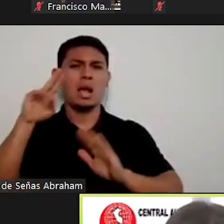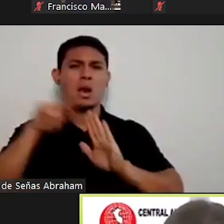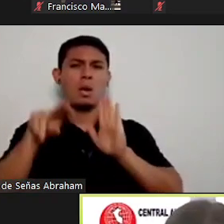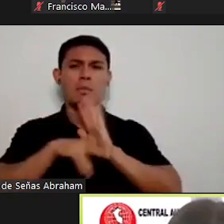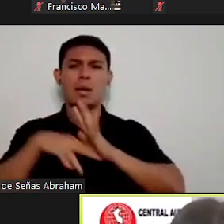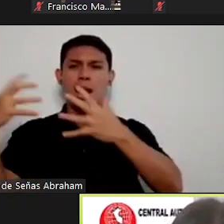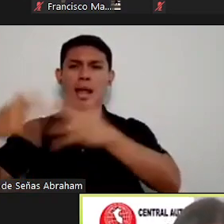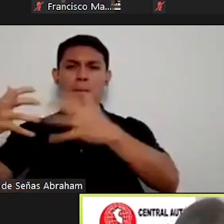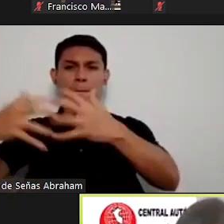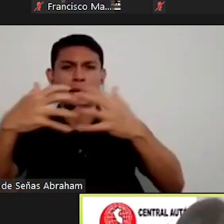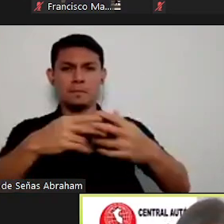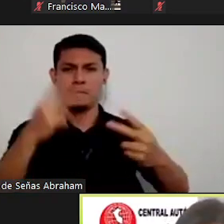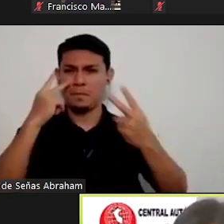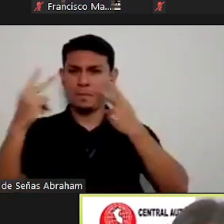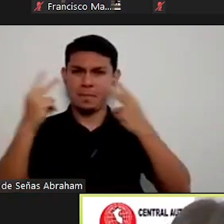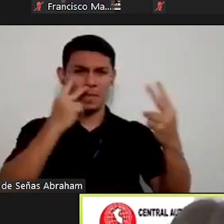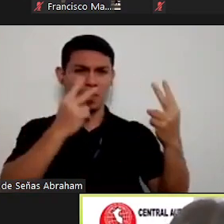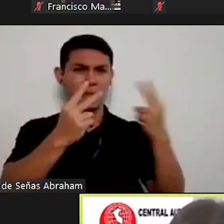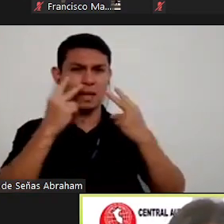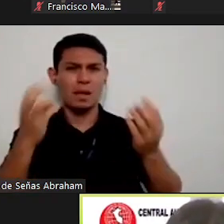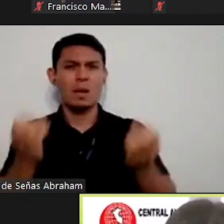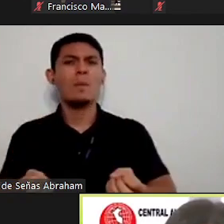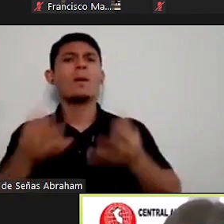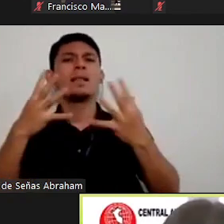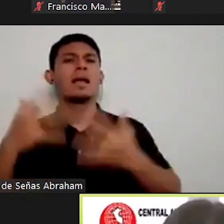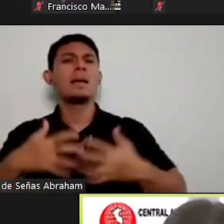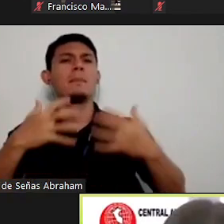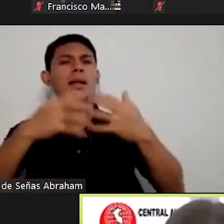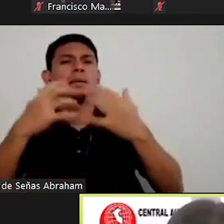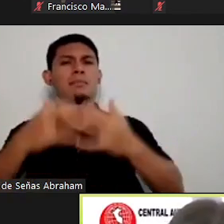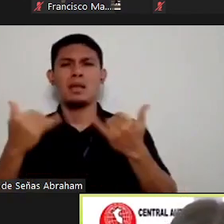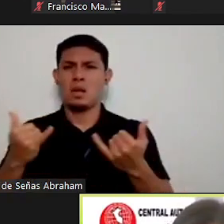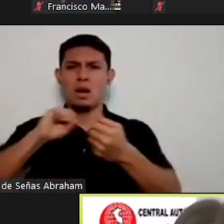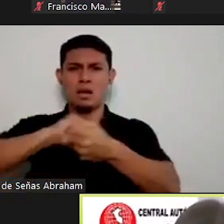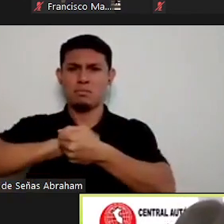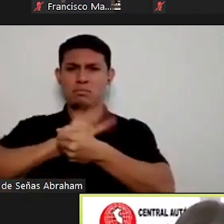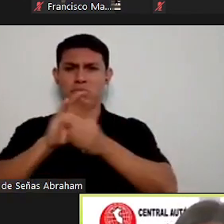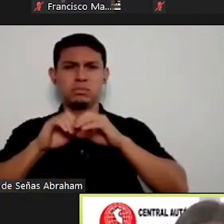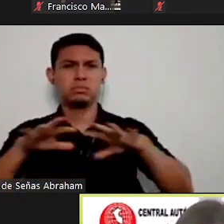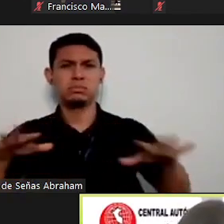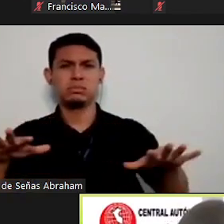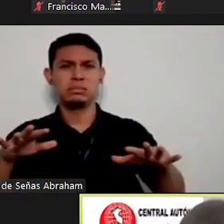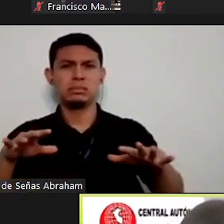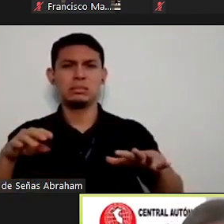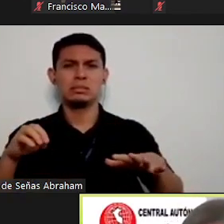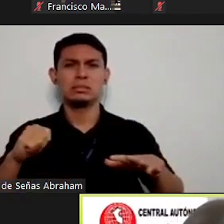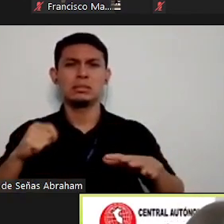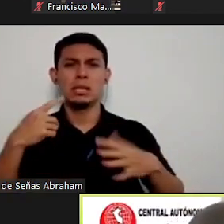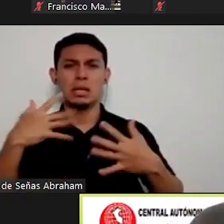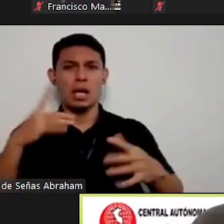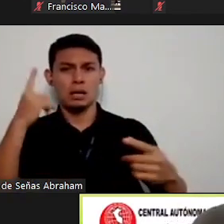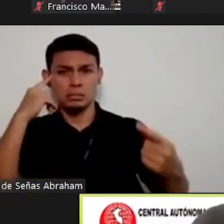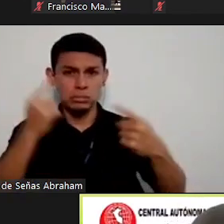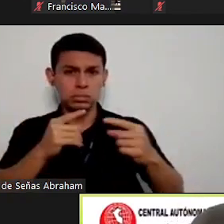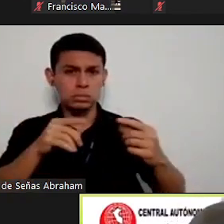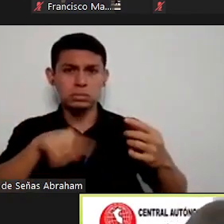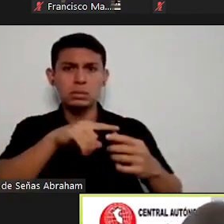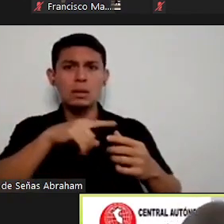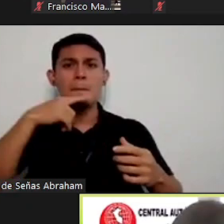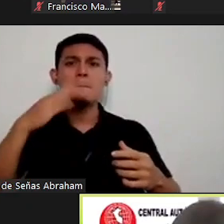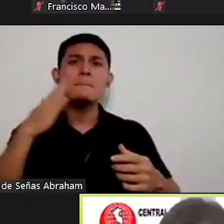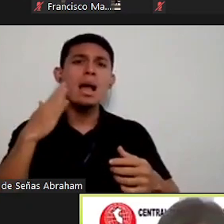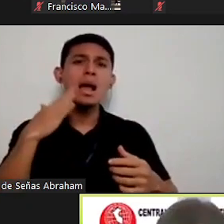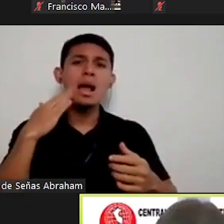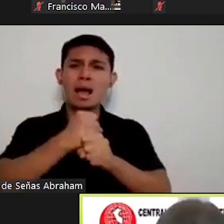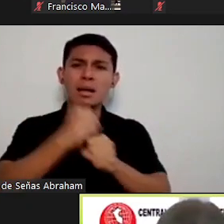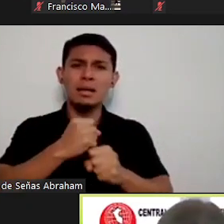better more regulation in companies we need to look at the diagnostics how many companies during this pandemic have um